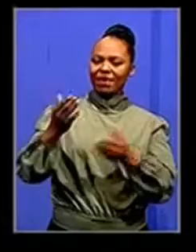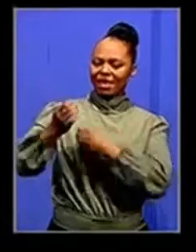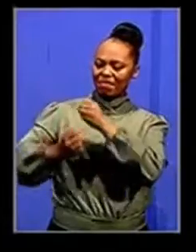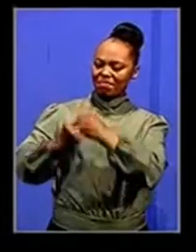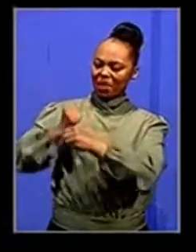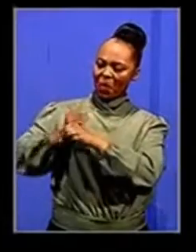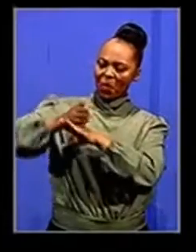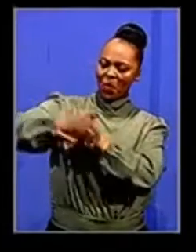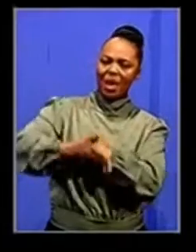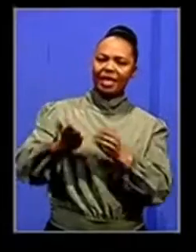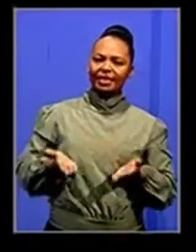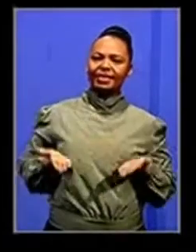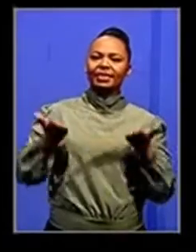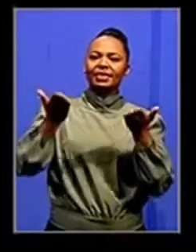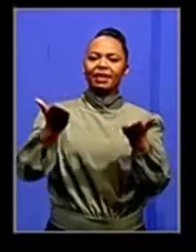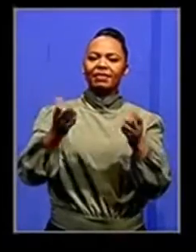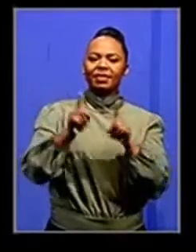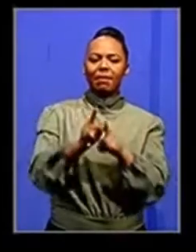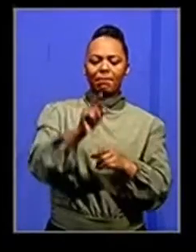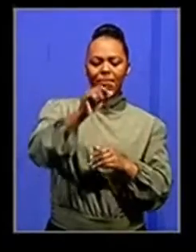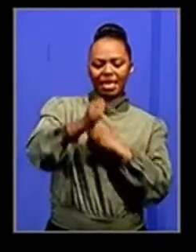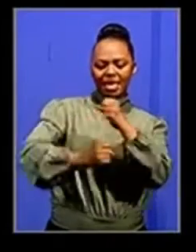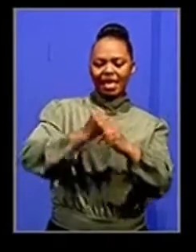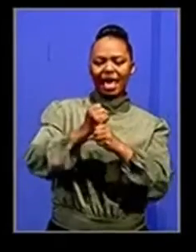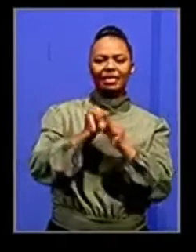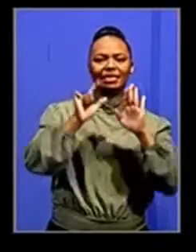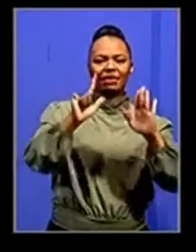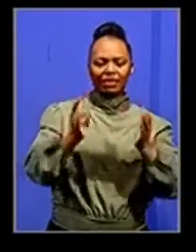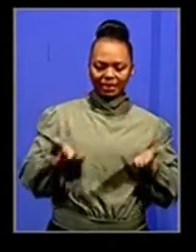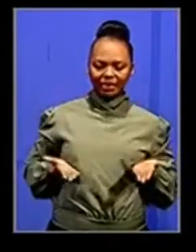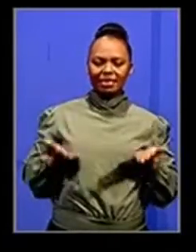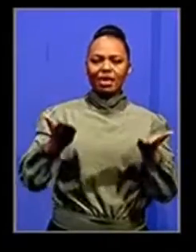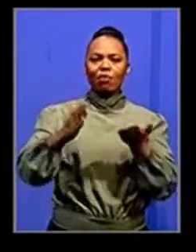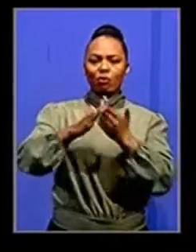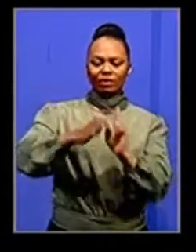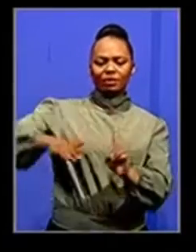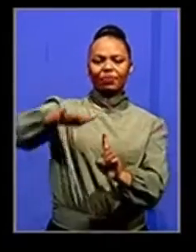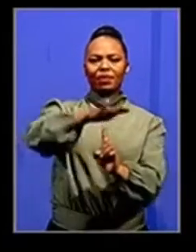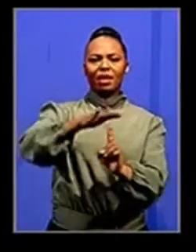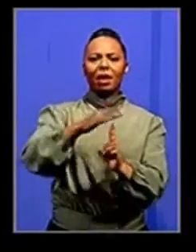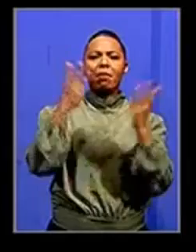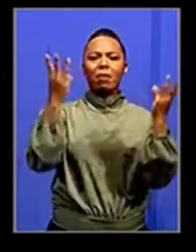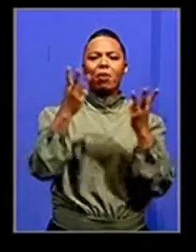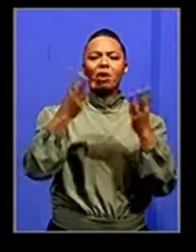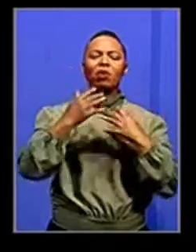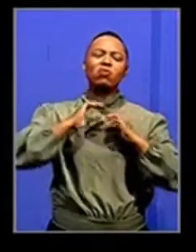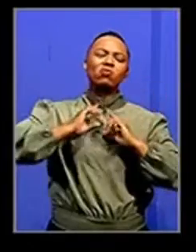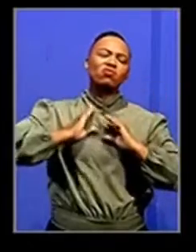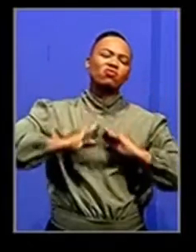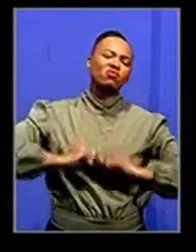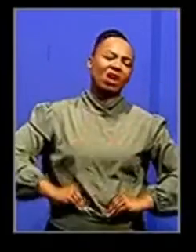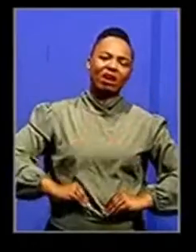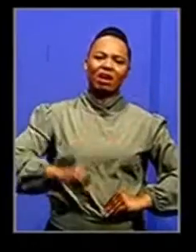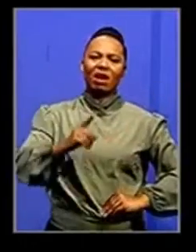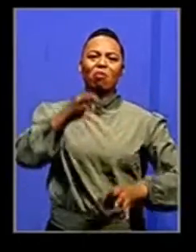and specifically for the last 7 years. The people are sick and tired of political parties promising